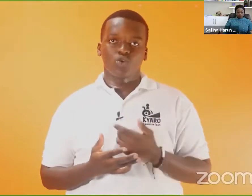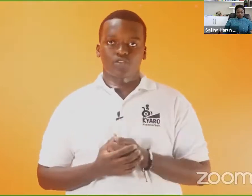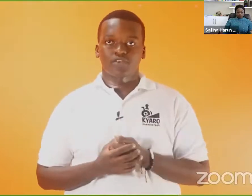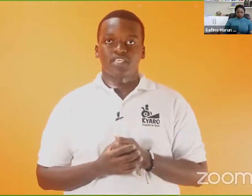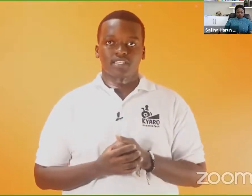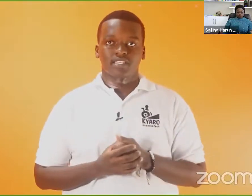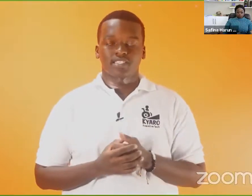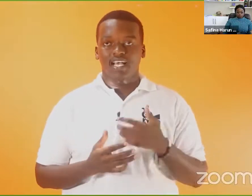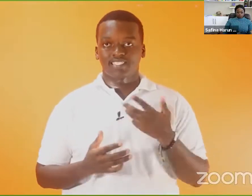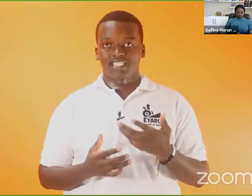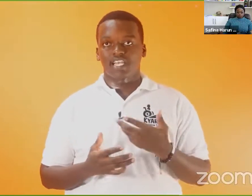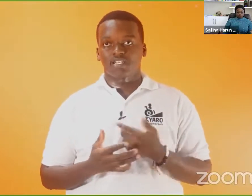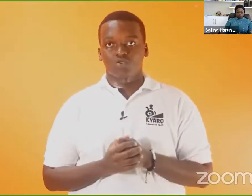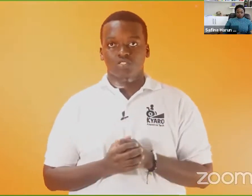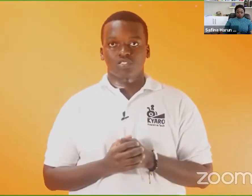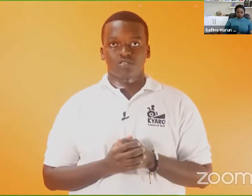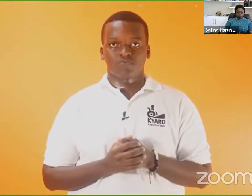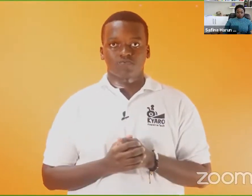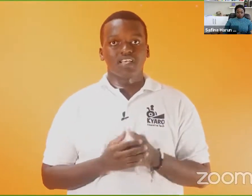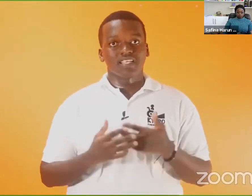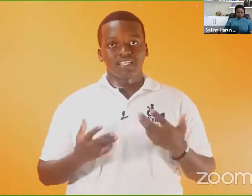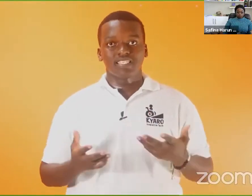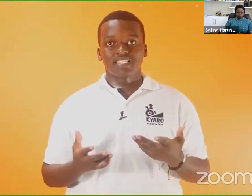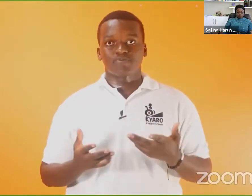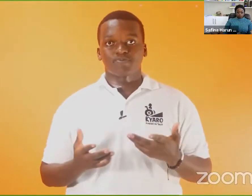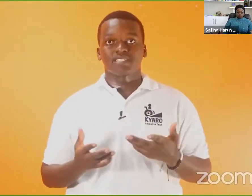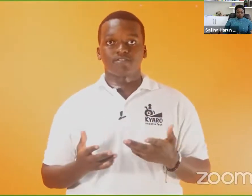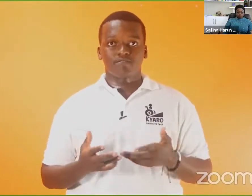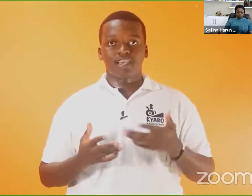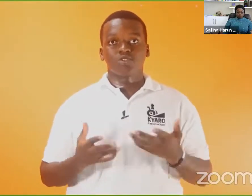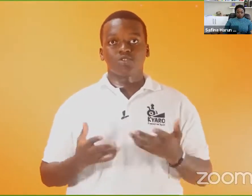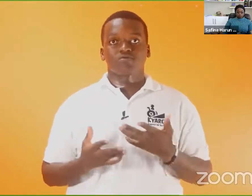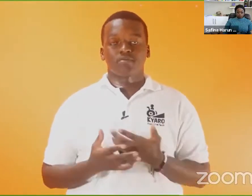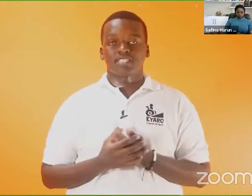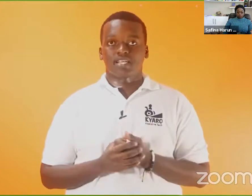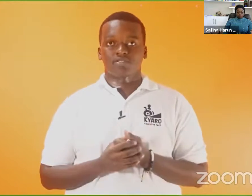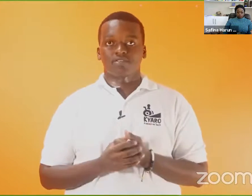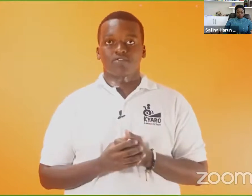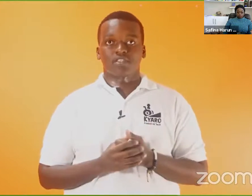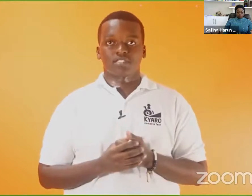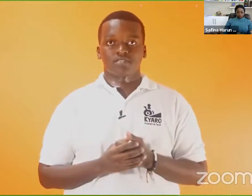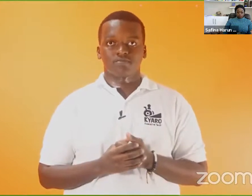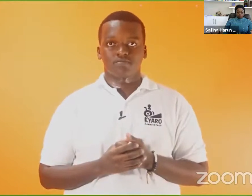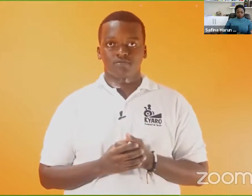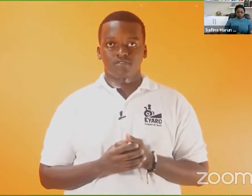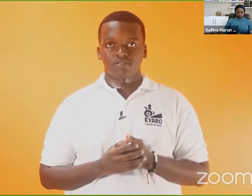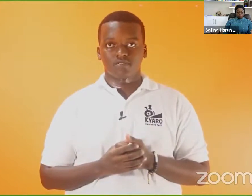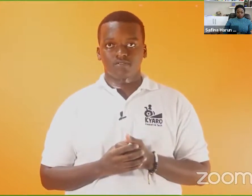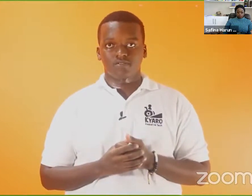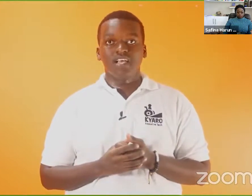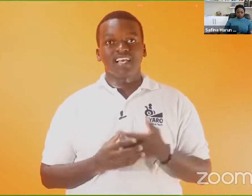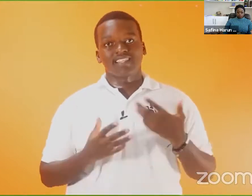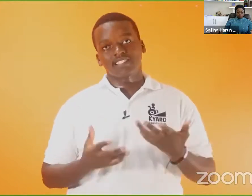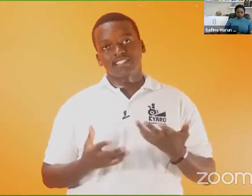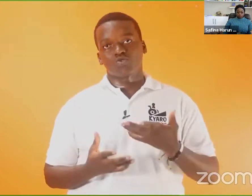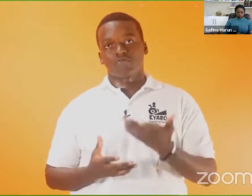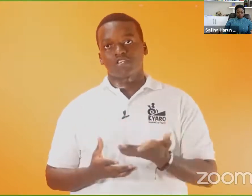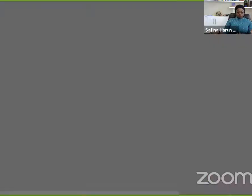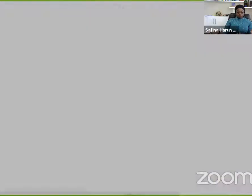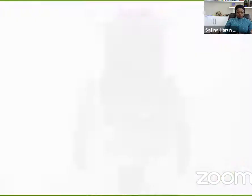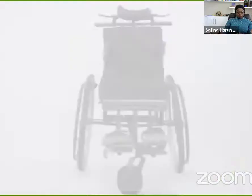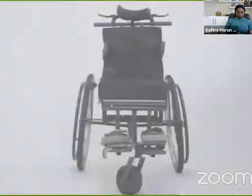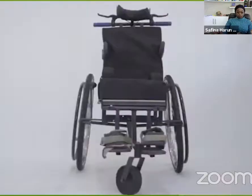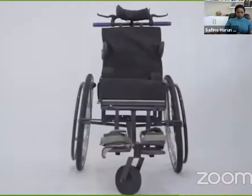every 2 or 3 years as the child grows. This is expensive, and most families cannot afford this. And this